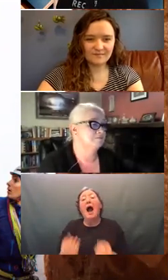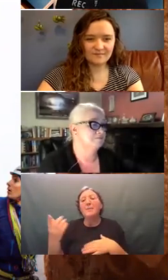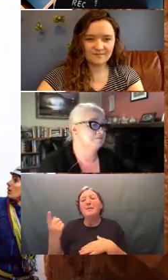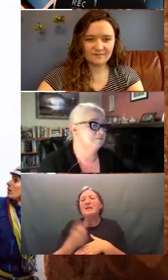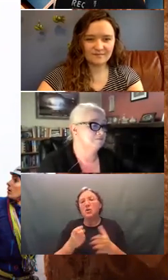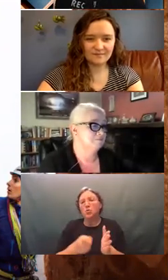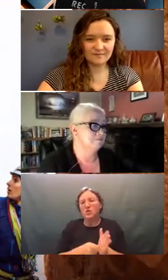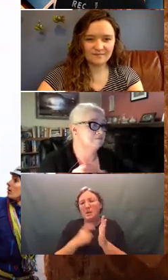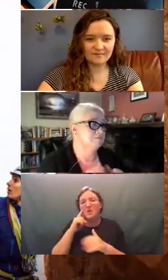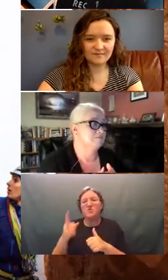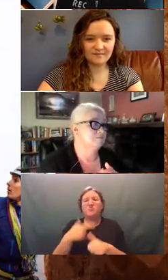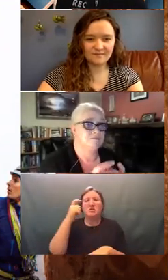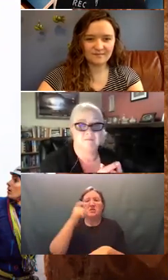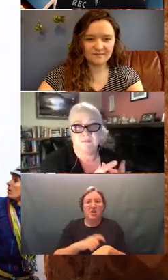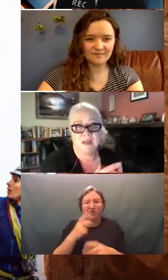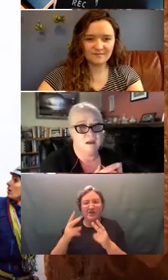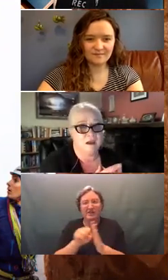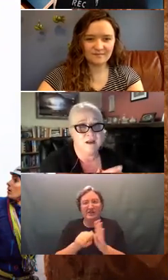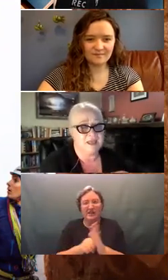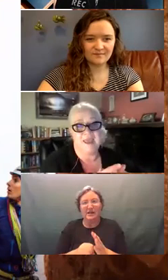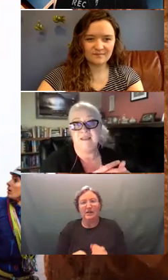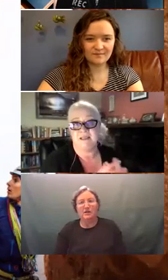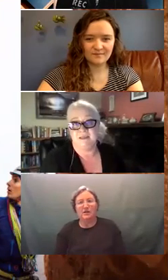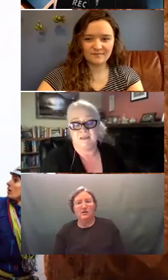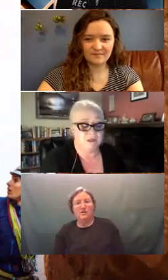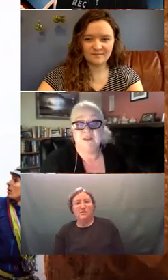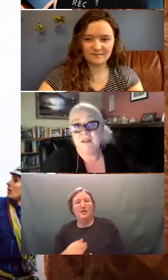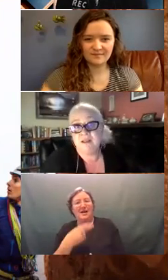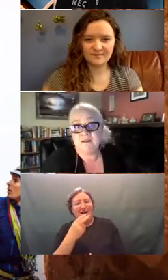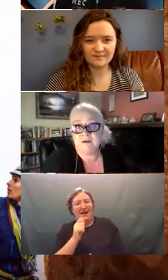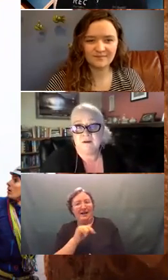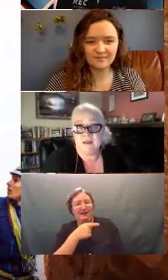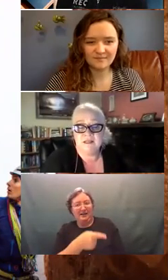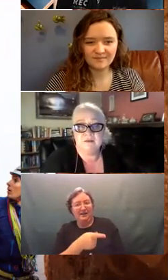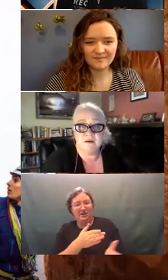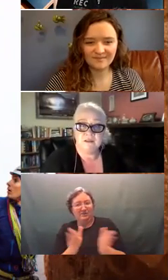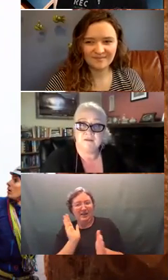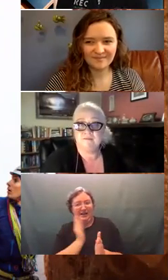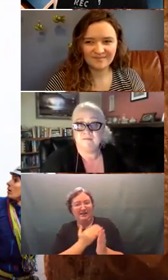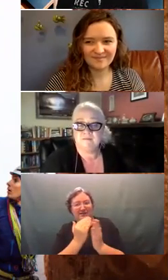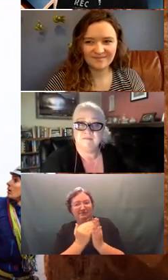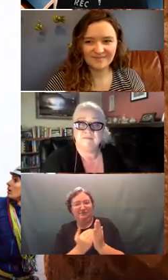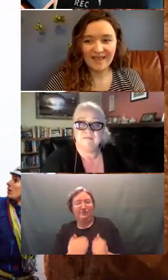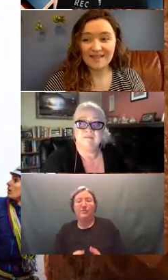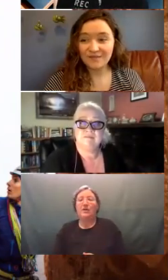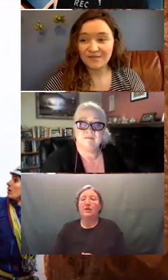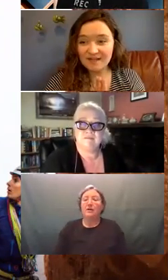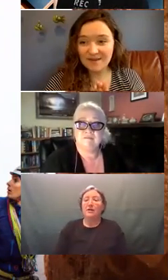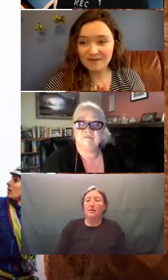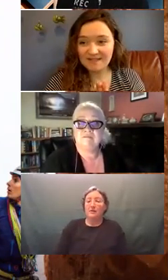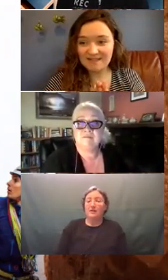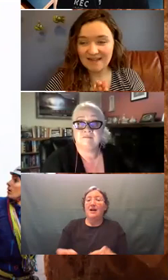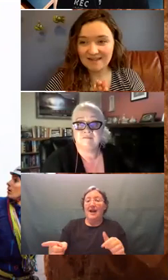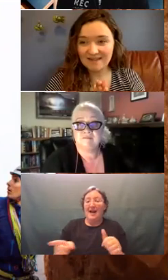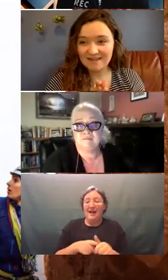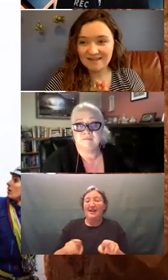recommend for a first timer coming to the state? I'm going to let Haley take this one because she plans all of our itineraries. As a first timer